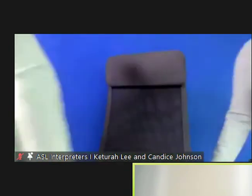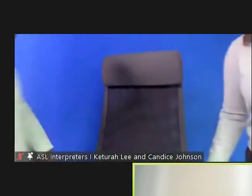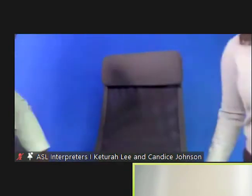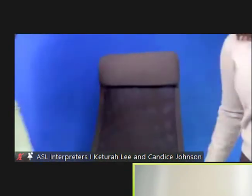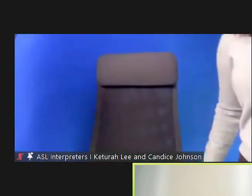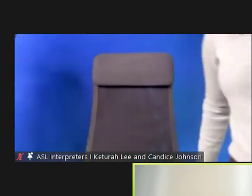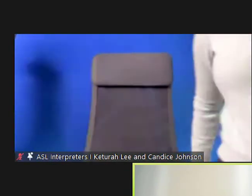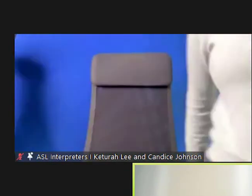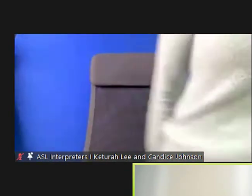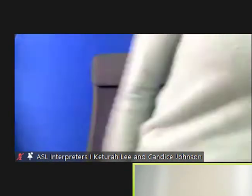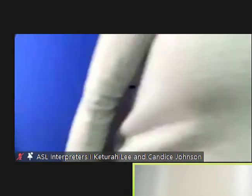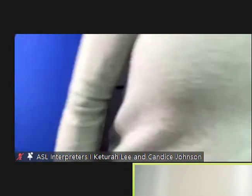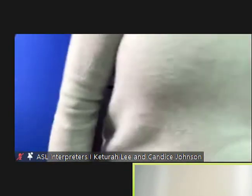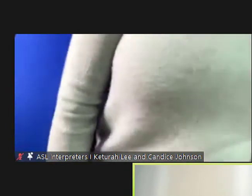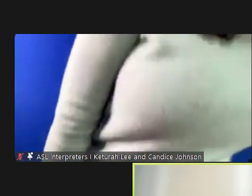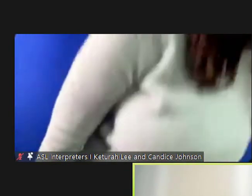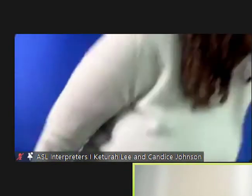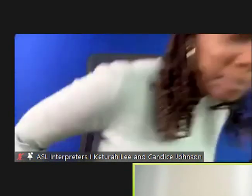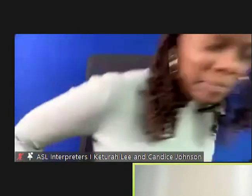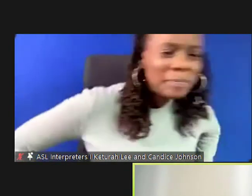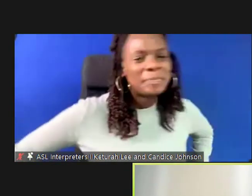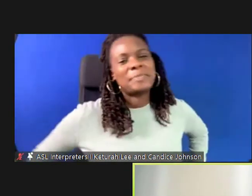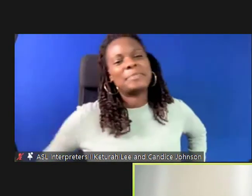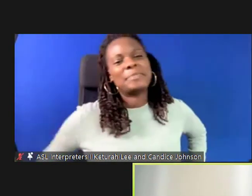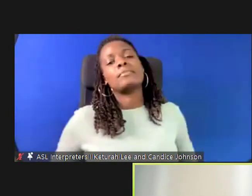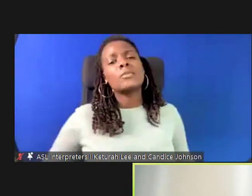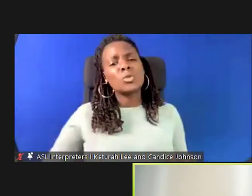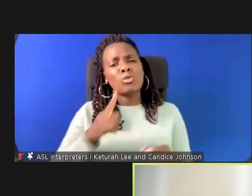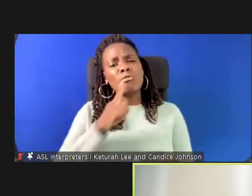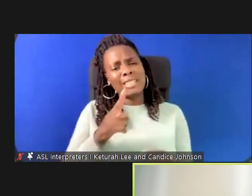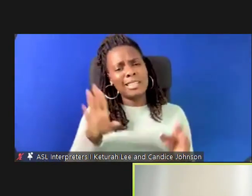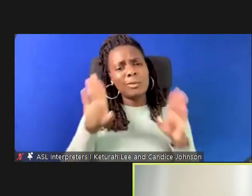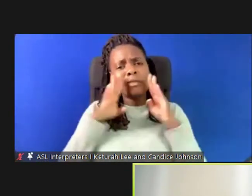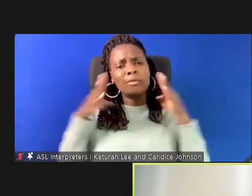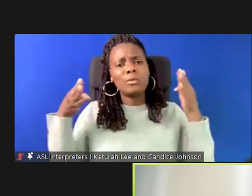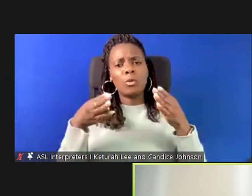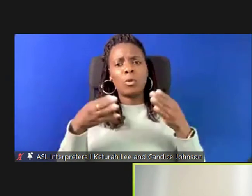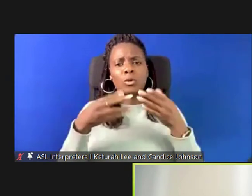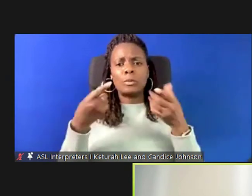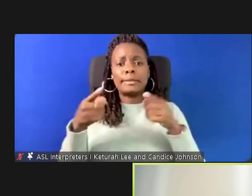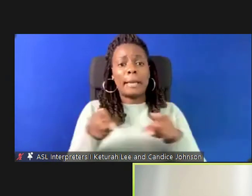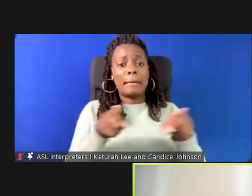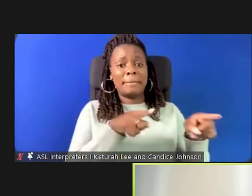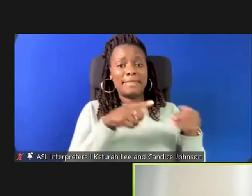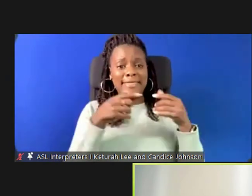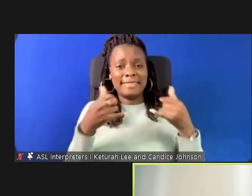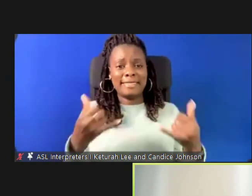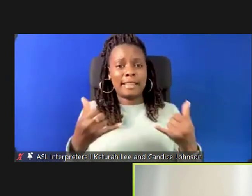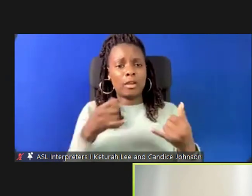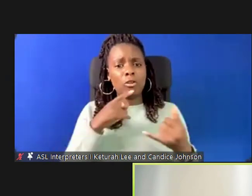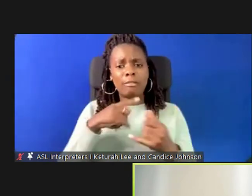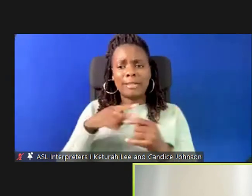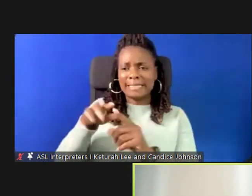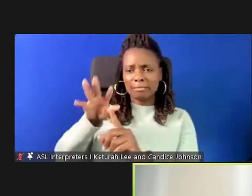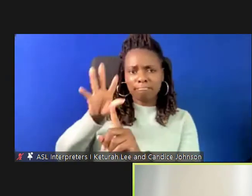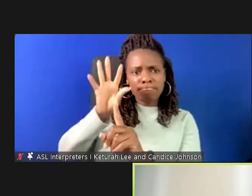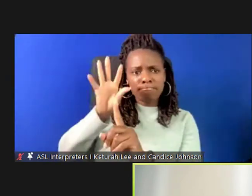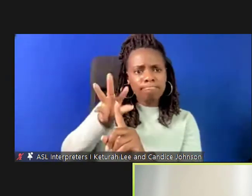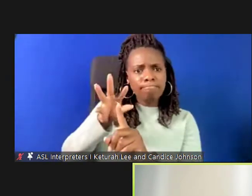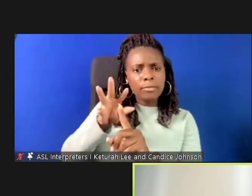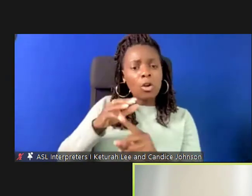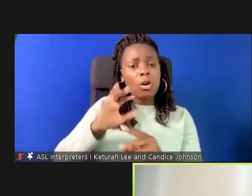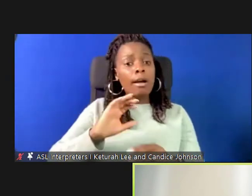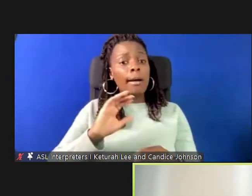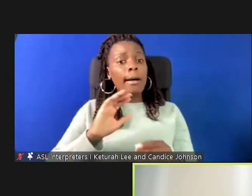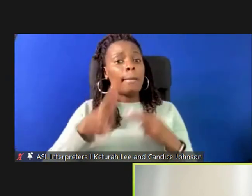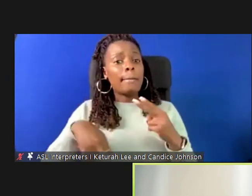have to do what's happening today, which is to sort of shed light on this as part of our overall lived experience